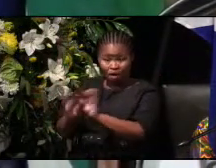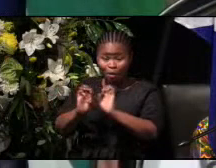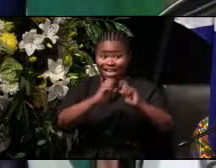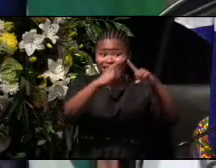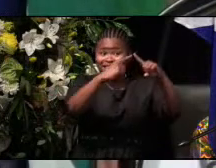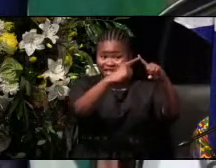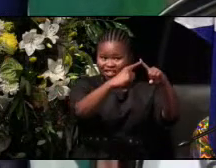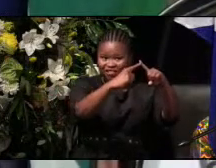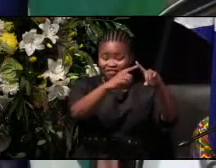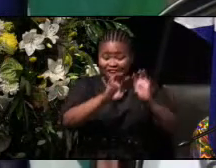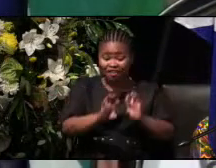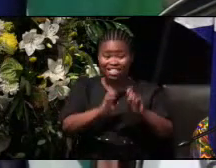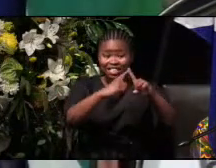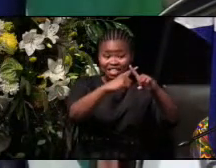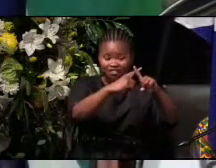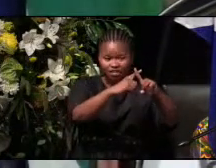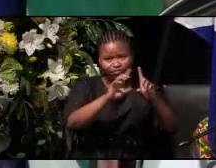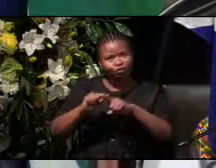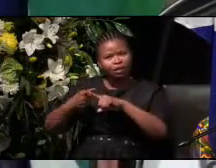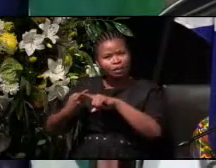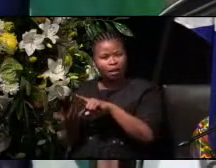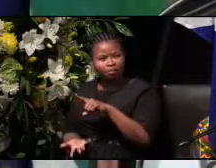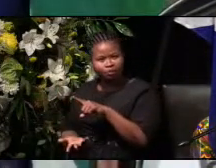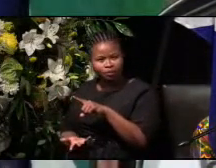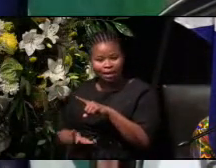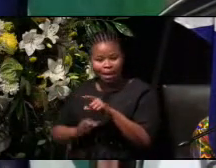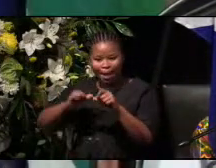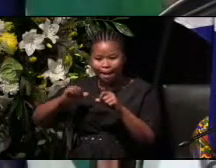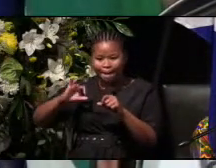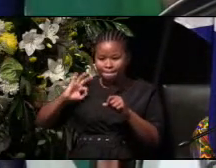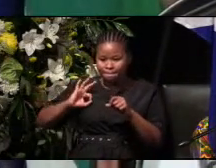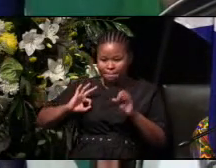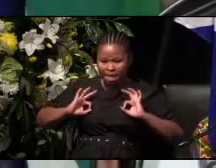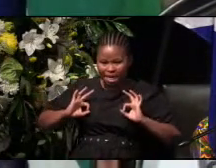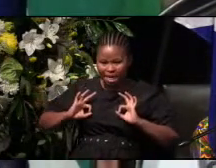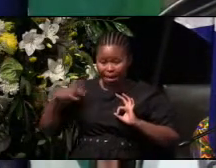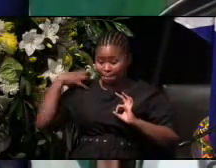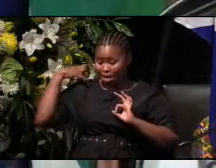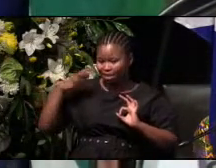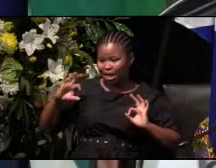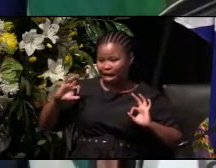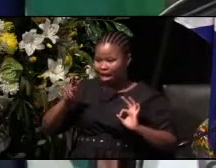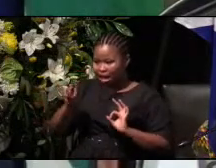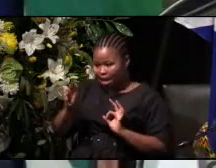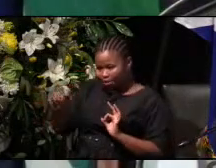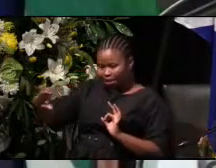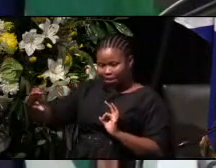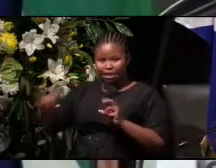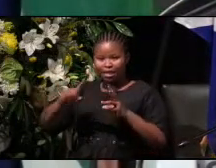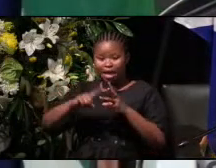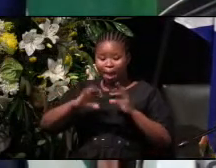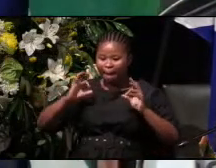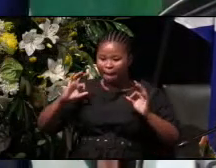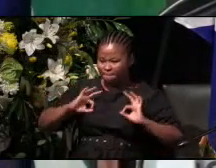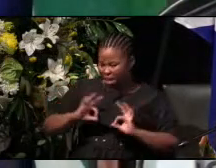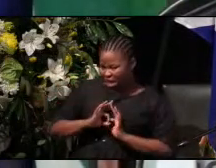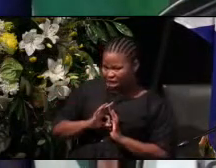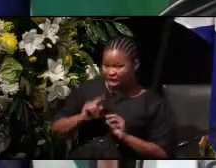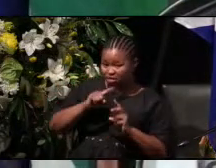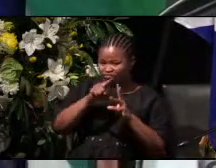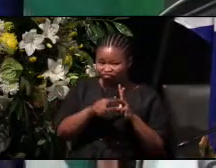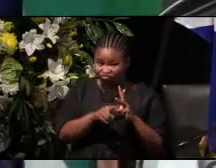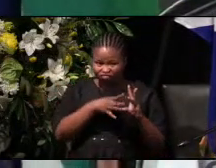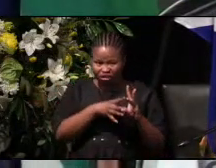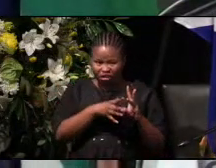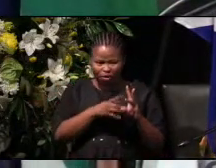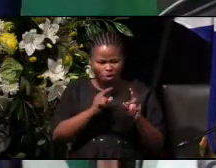executive our Executives for examples ministers mecs mayors Etc they